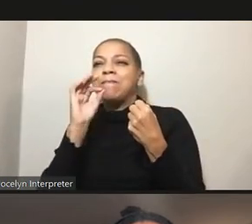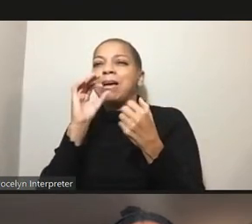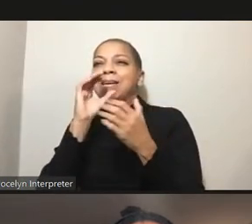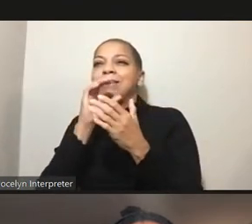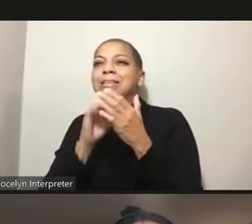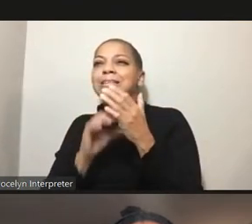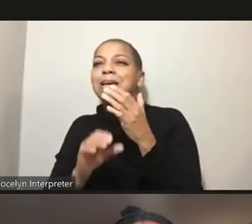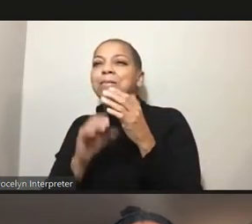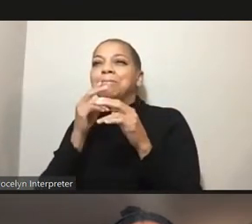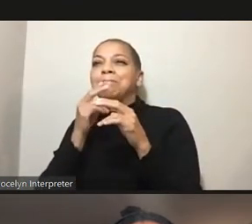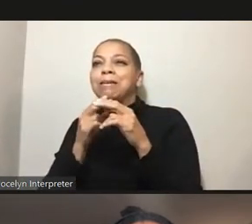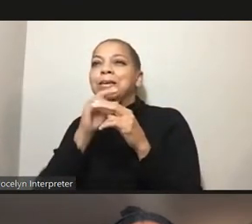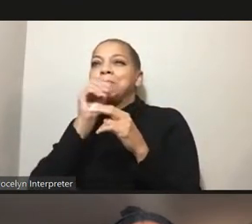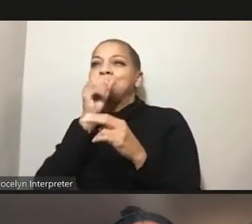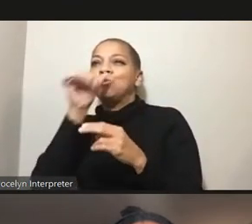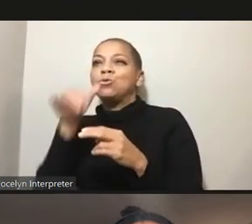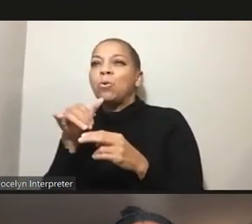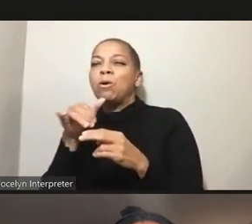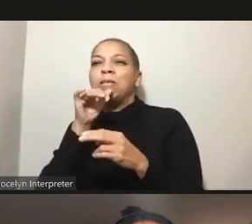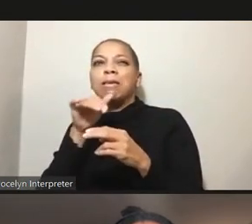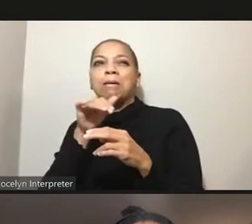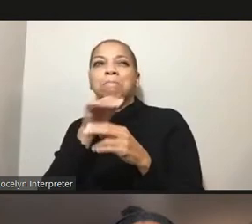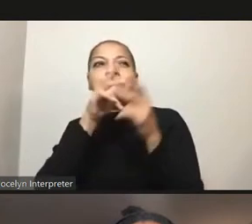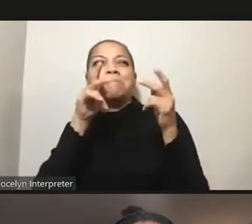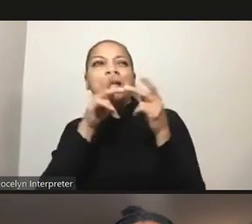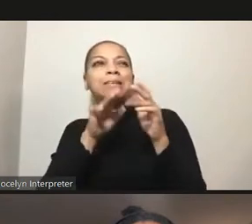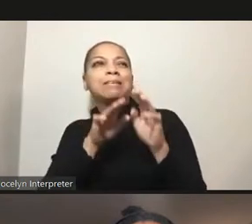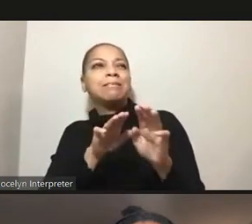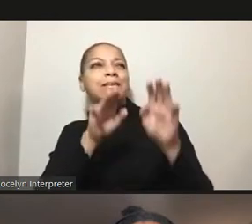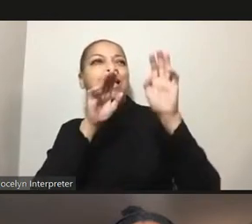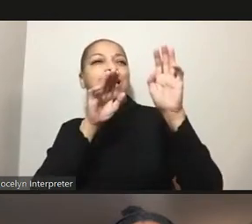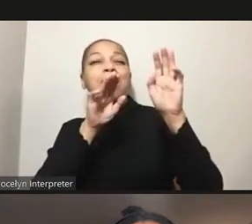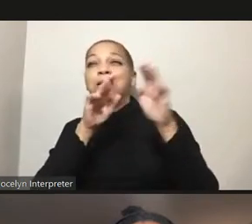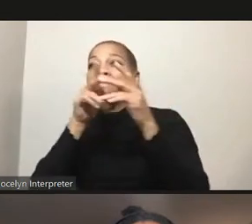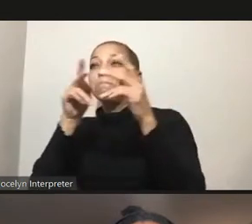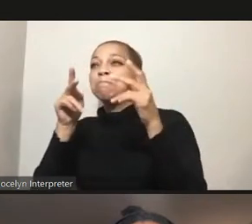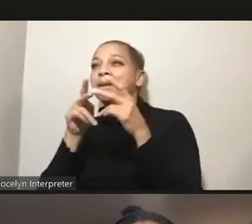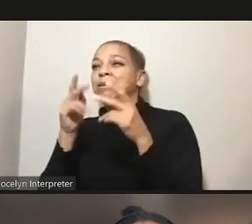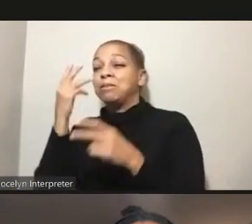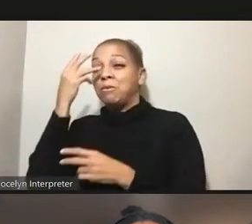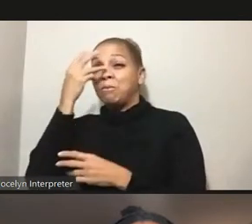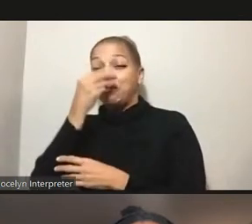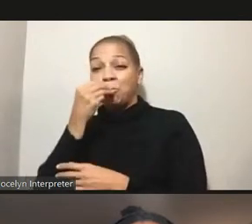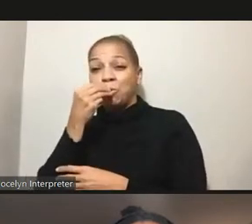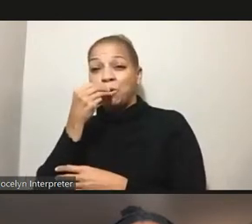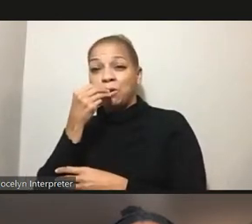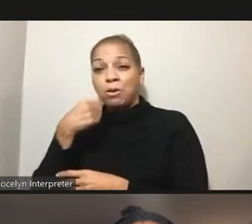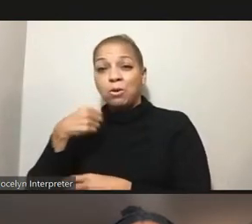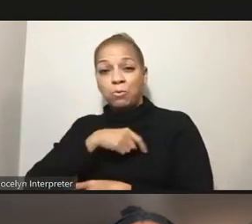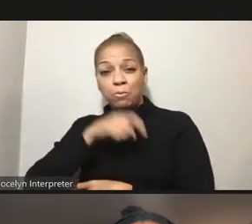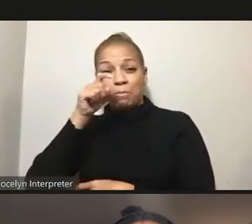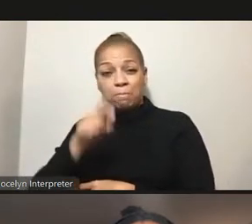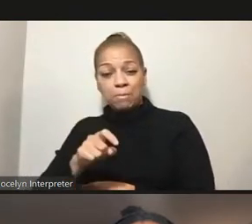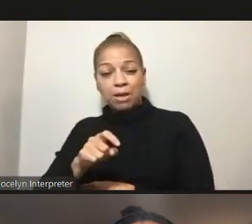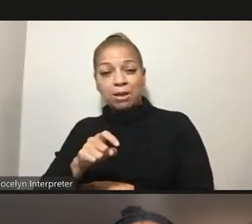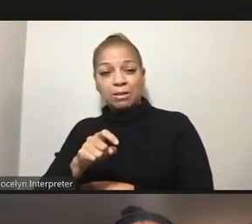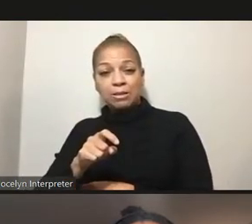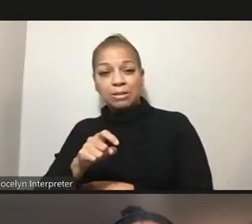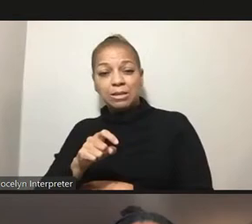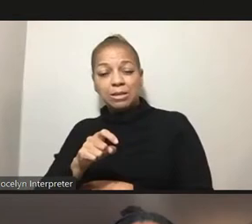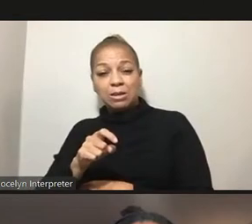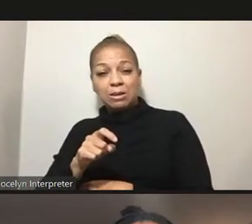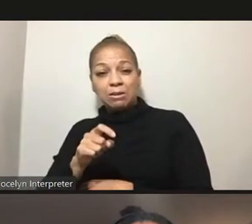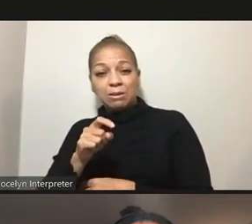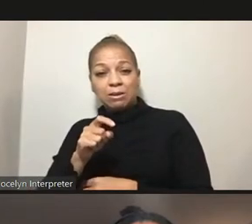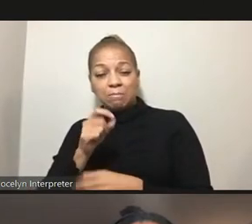and that place of excellence and that place of beauty, that we have to create a path through the trauma